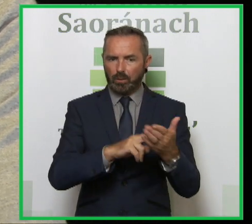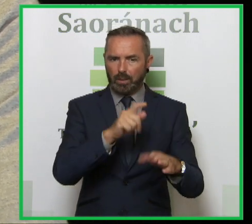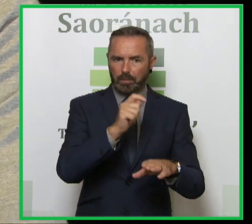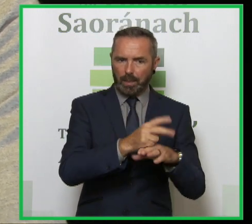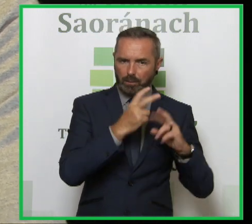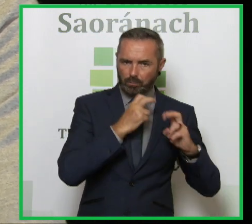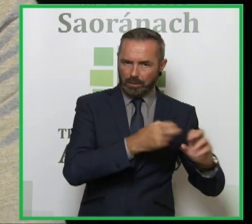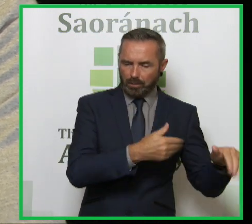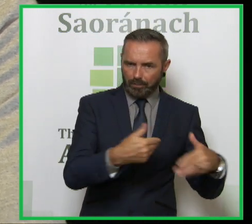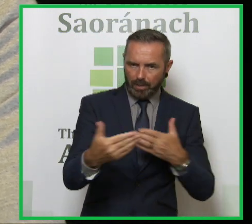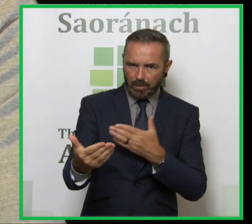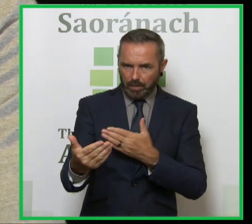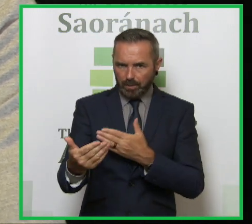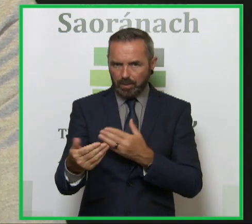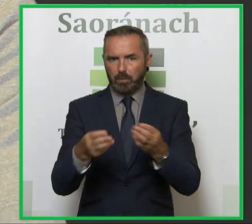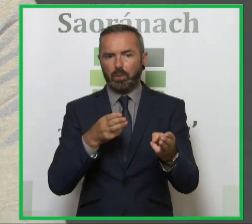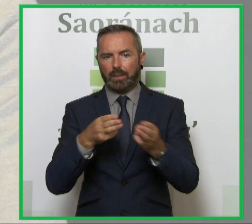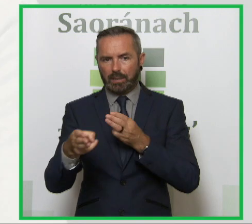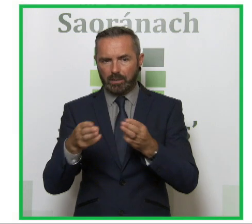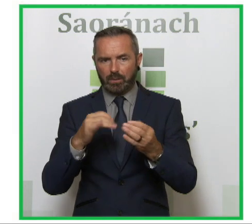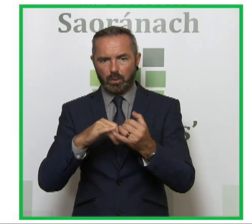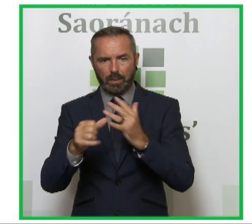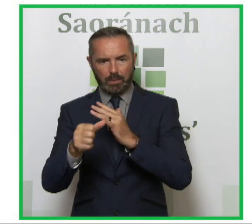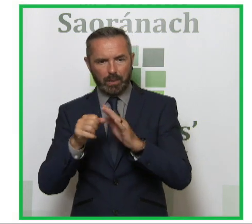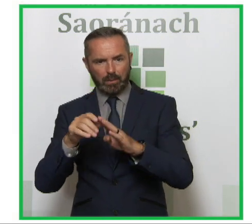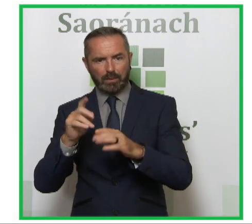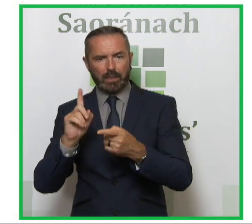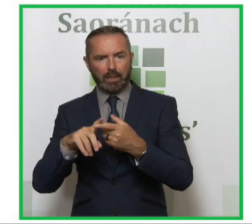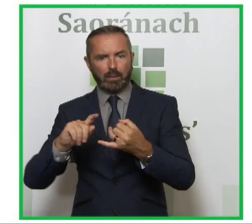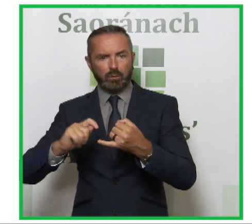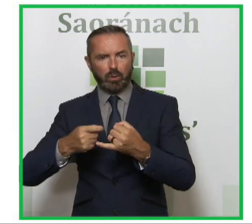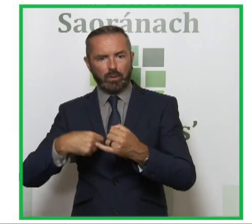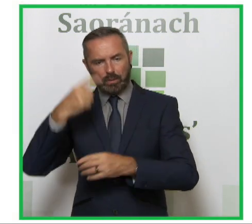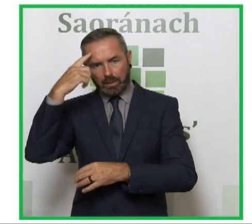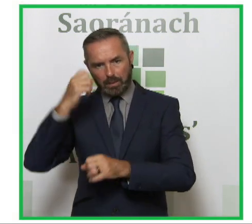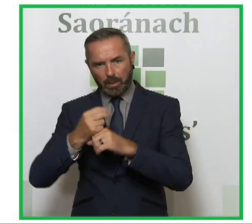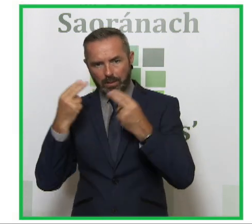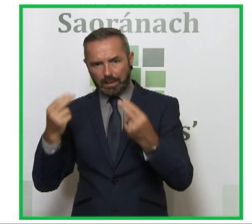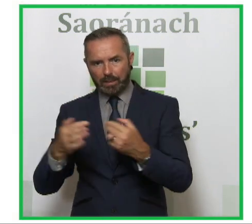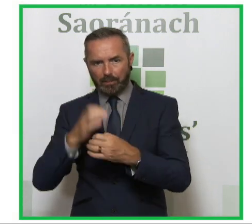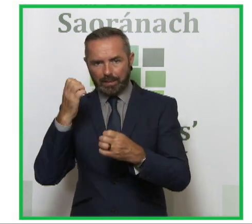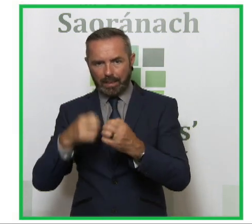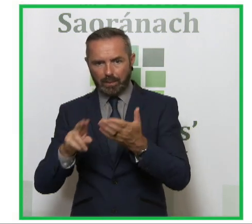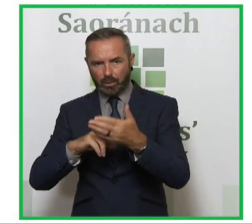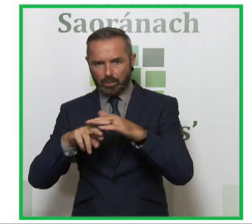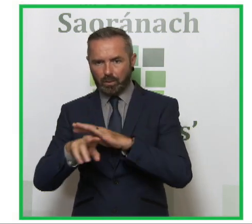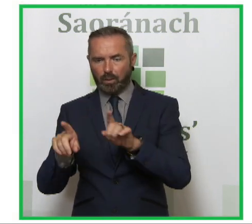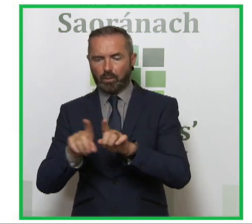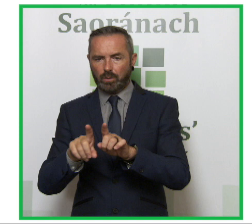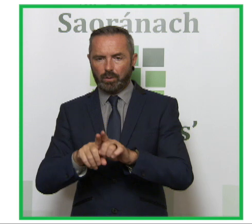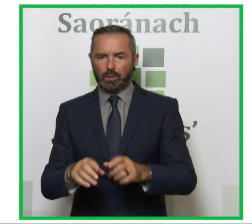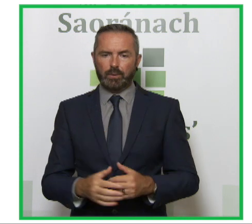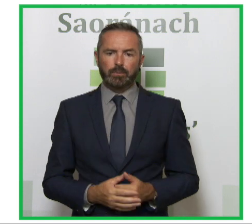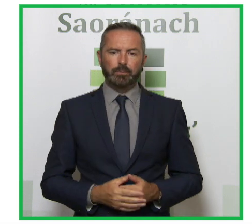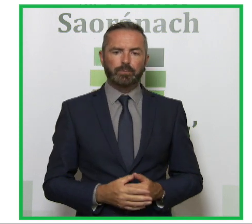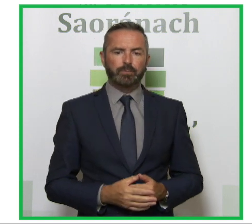available, practitioners who are experienced and skilled, and then trying to take account of the need of the end user as well. And